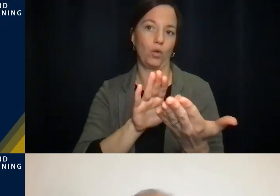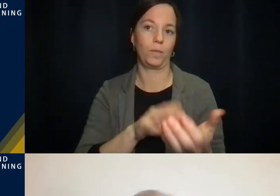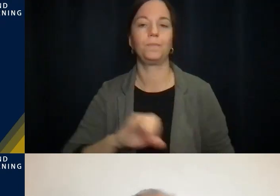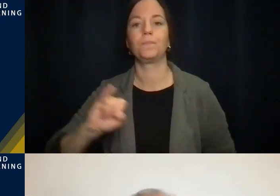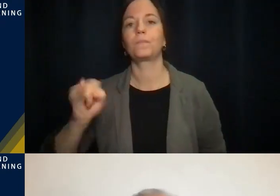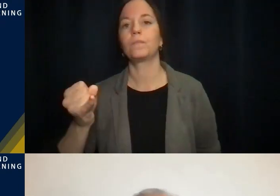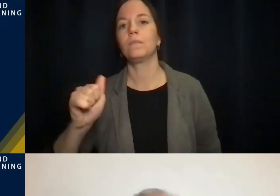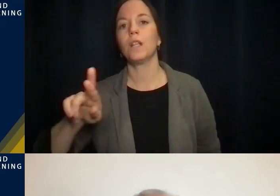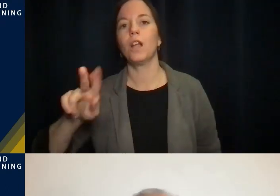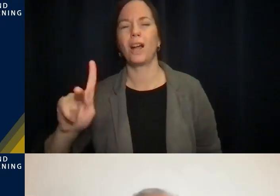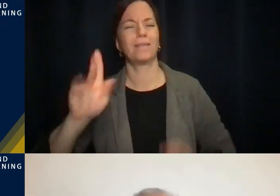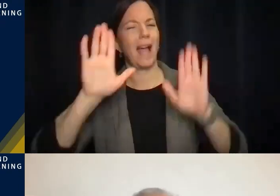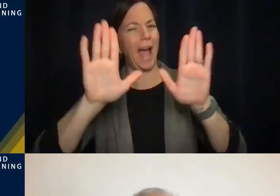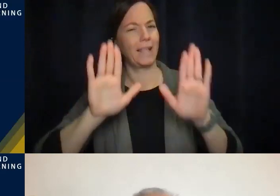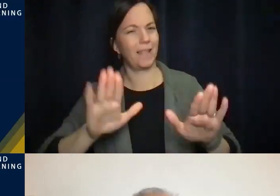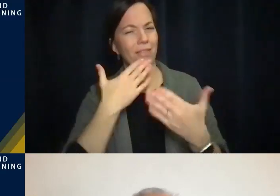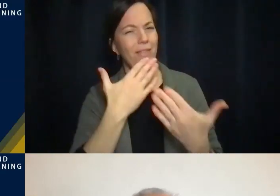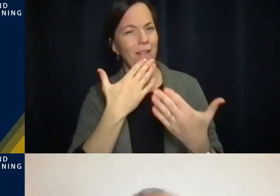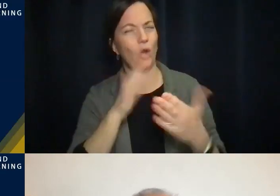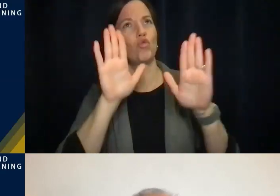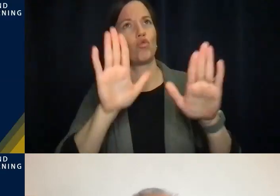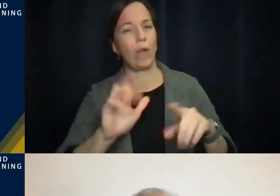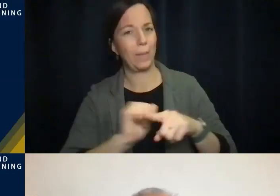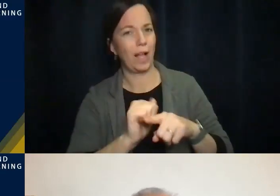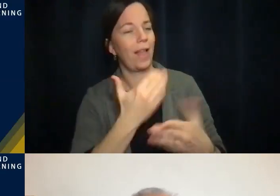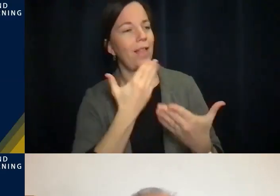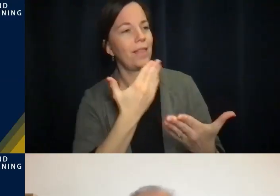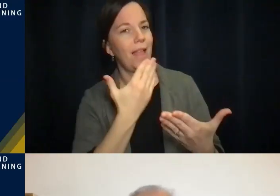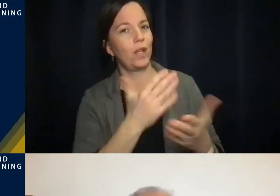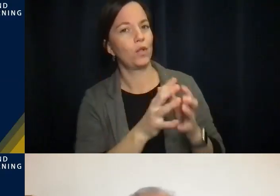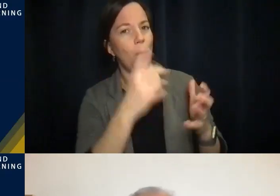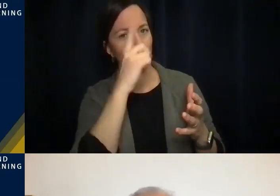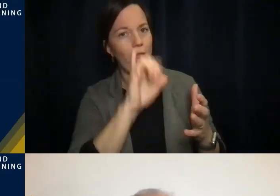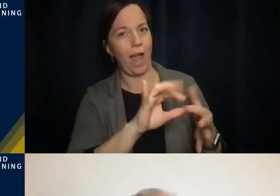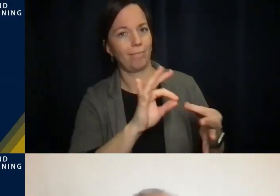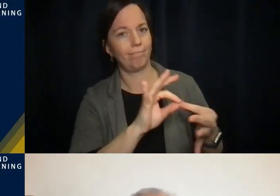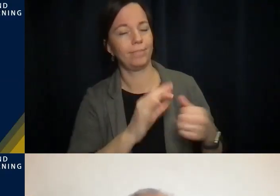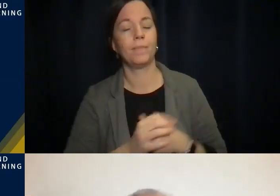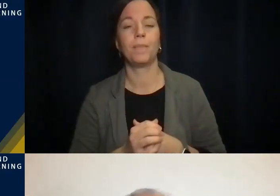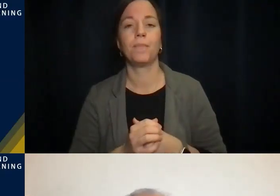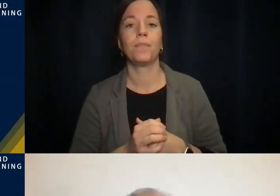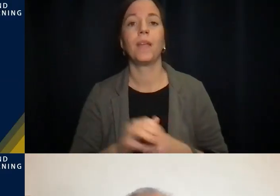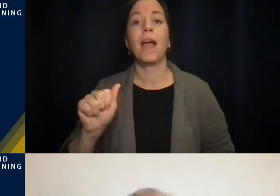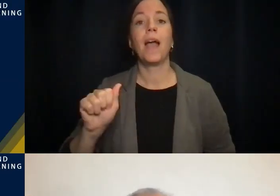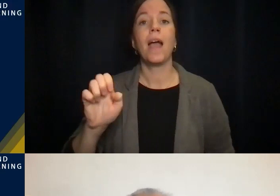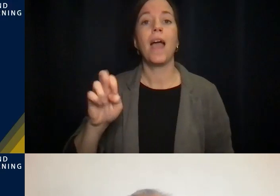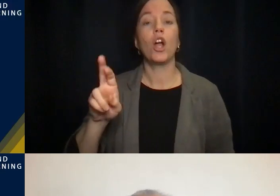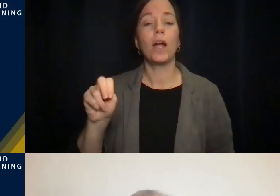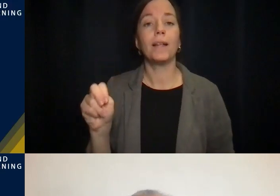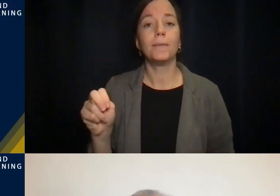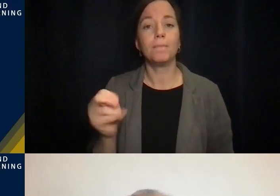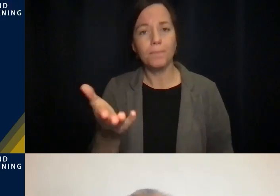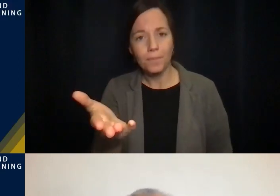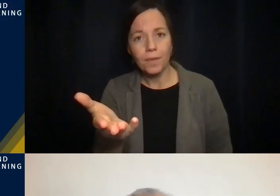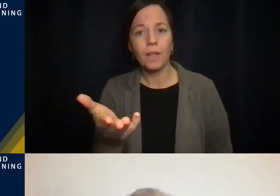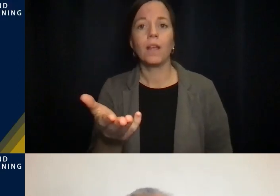you. That is a great, awesome. great practice. Thank you so much for the insights. Aeron, so continuing